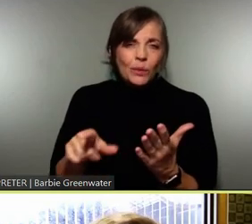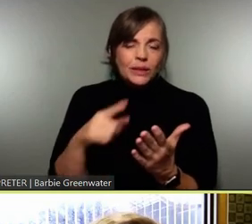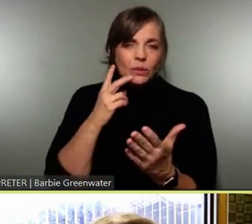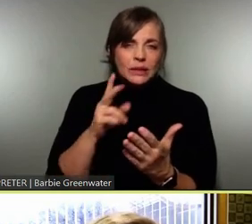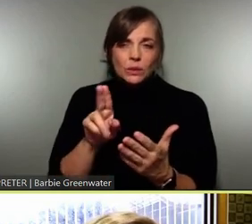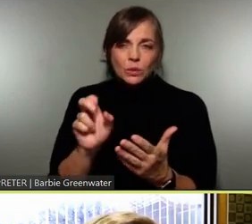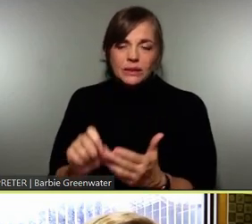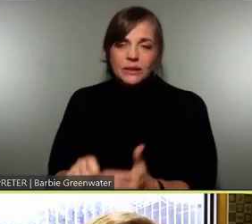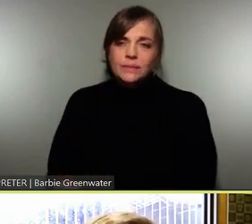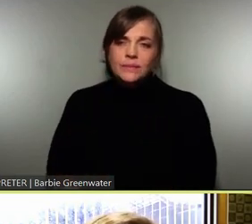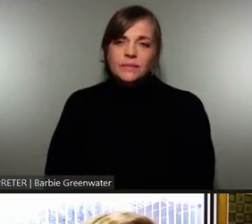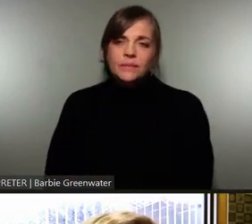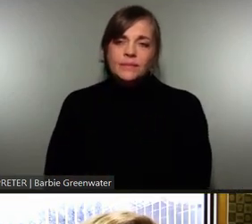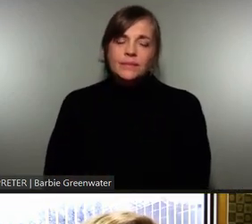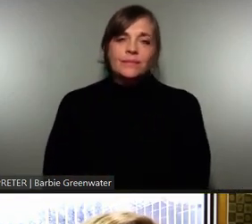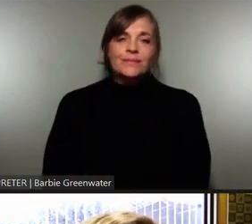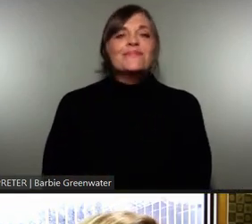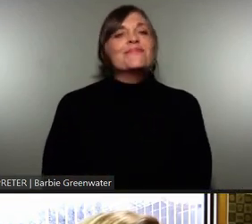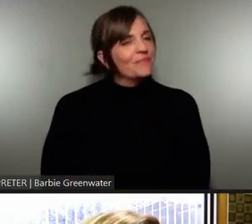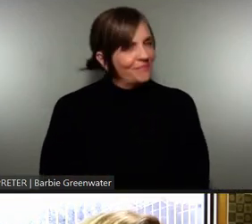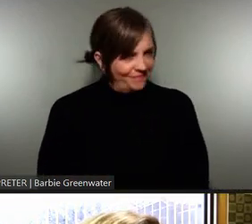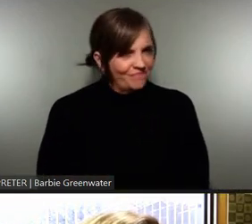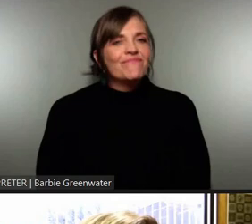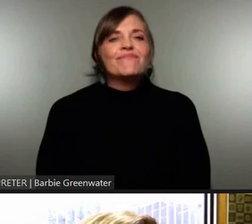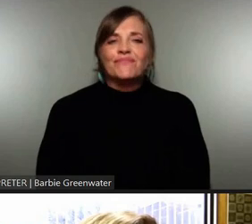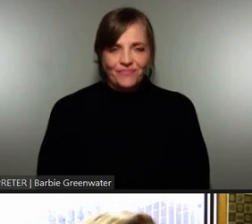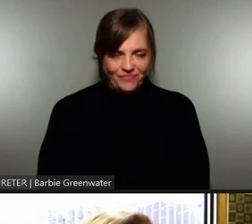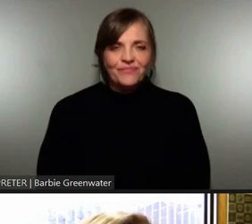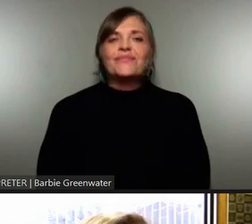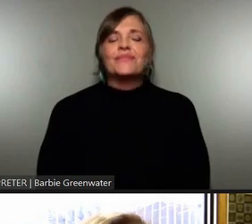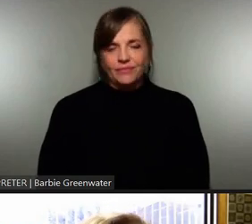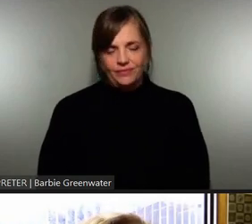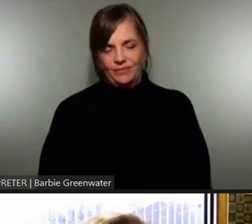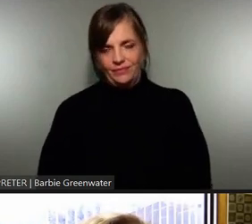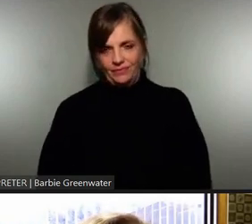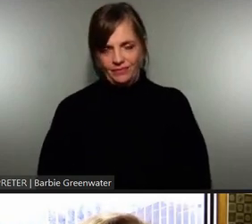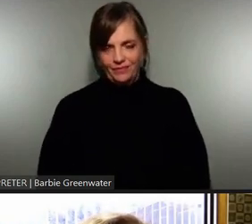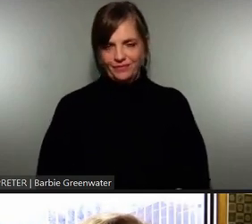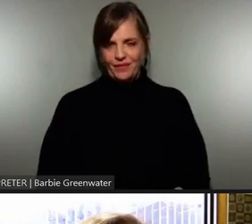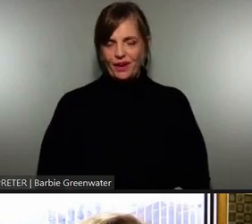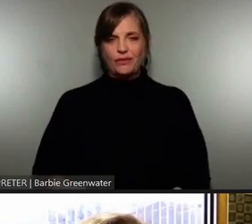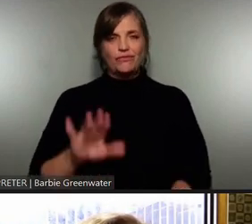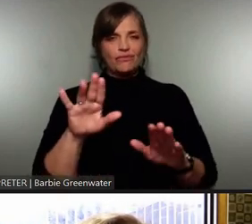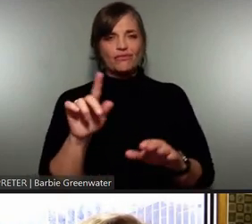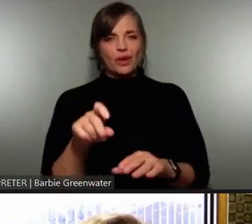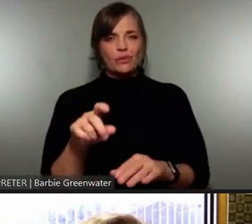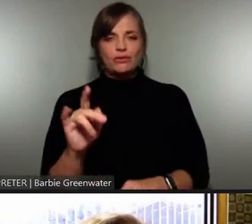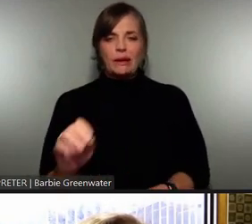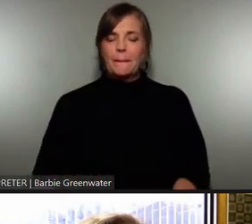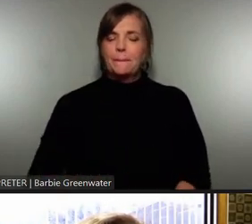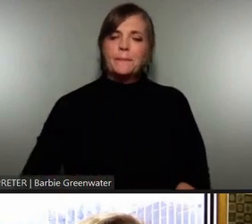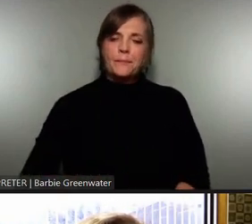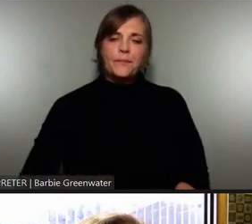that. Yeah, so it's a good question, Kim, that you ask. And I think a couple of things